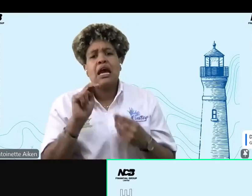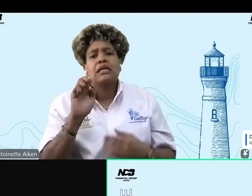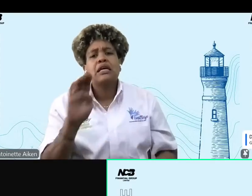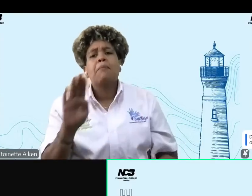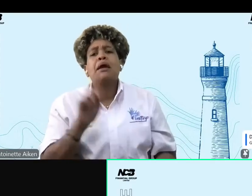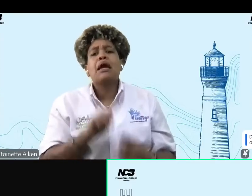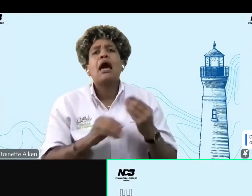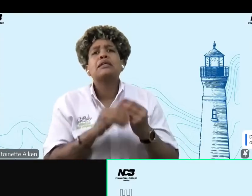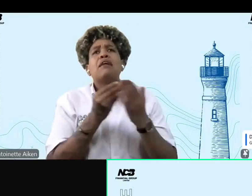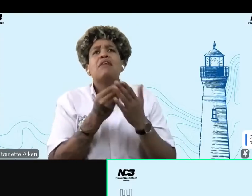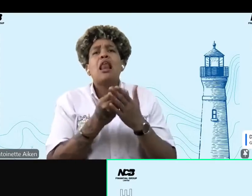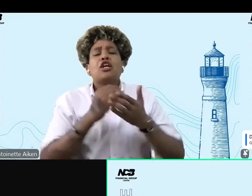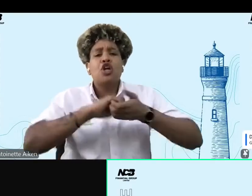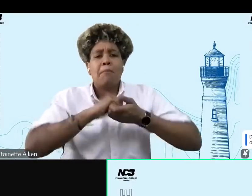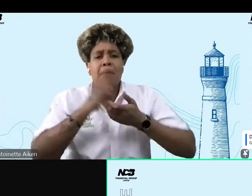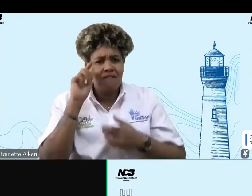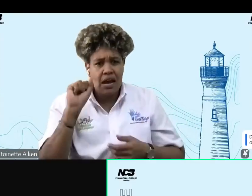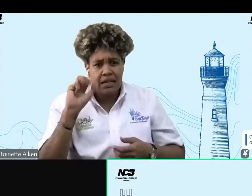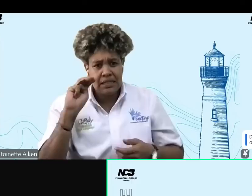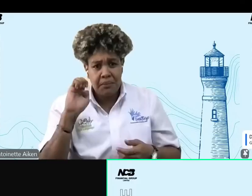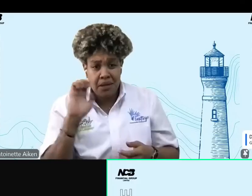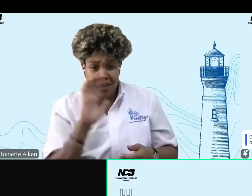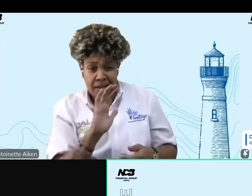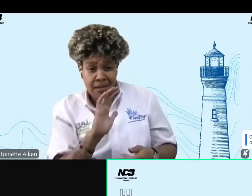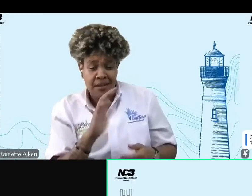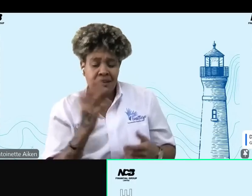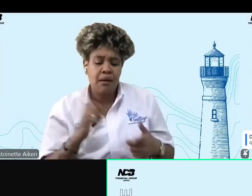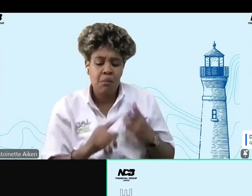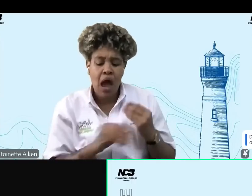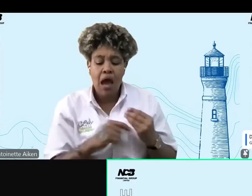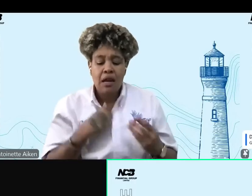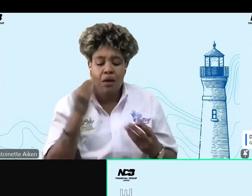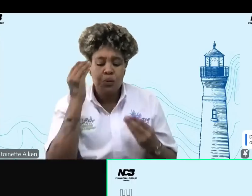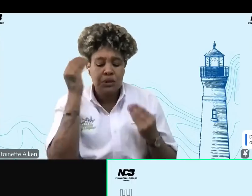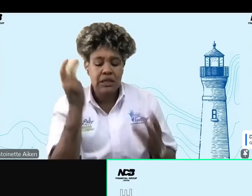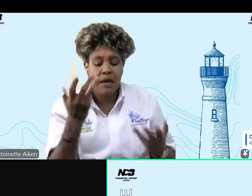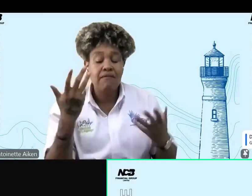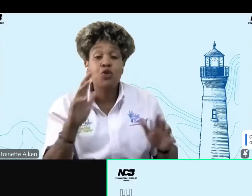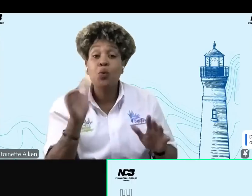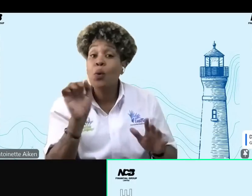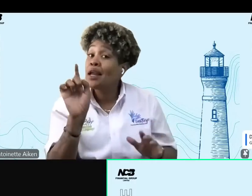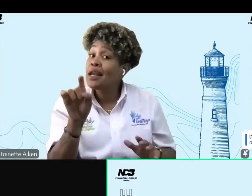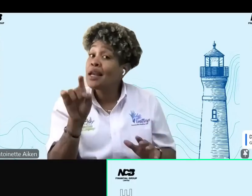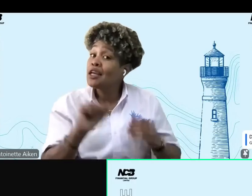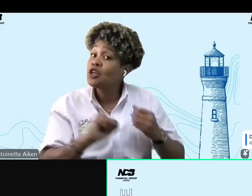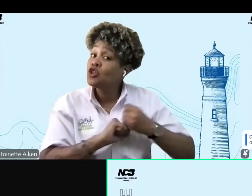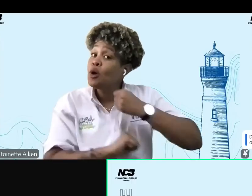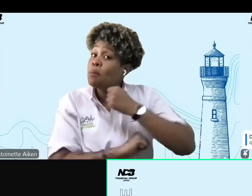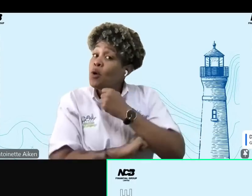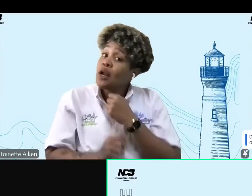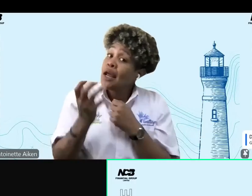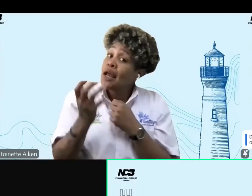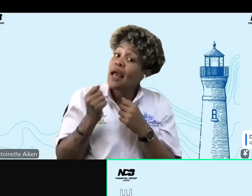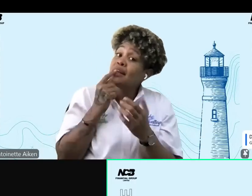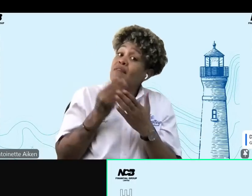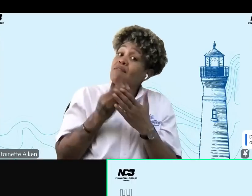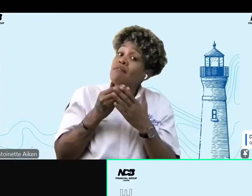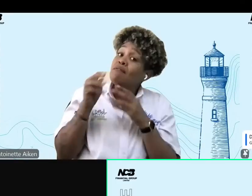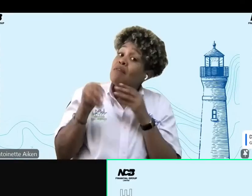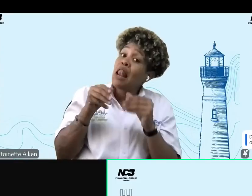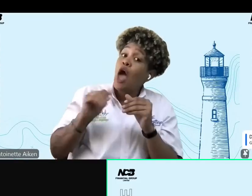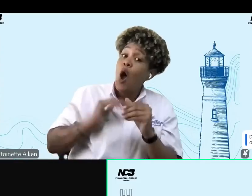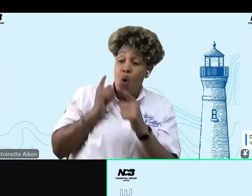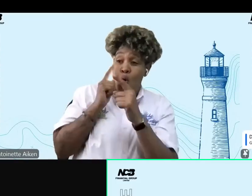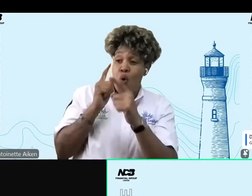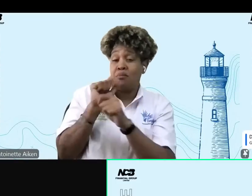as a financial partner for SMEs. But as I was saying, where they need support in terms of financing, our goal is to